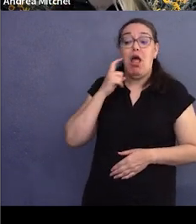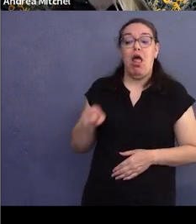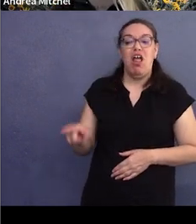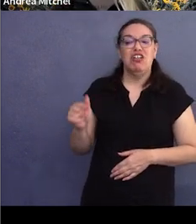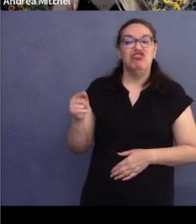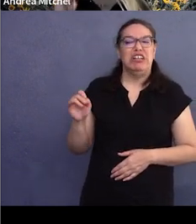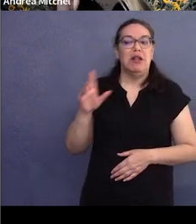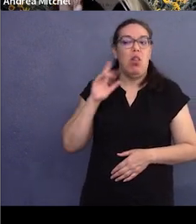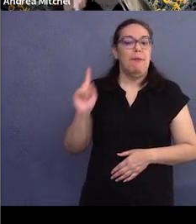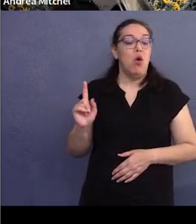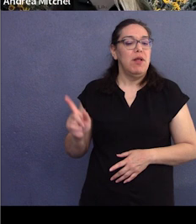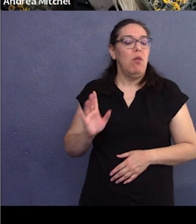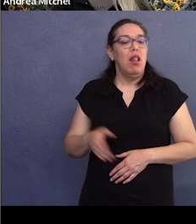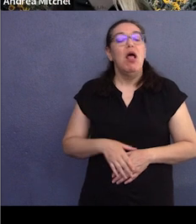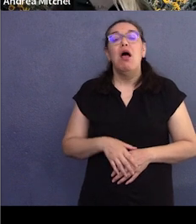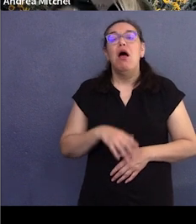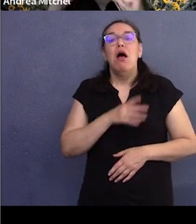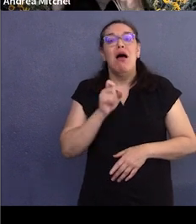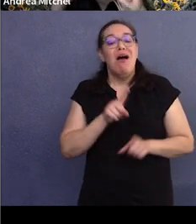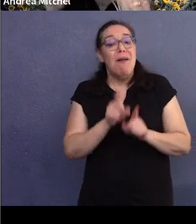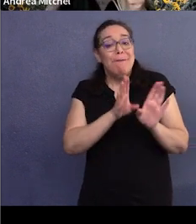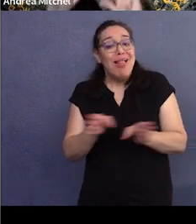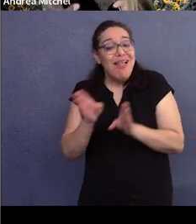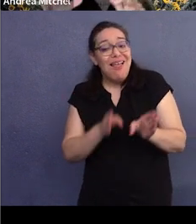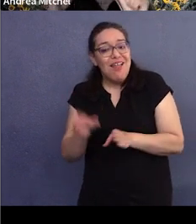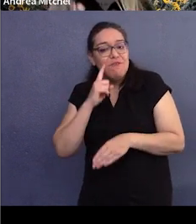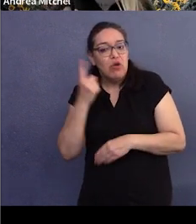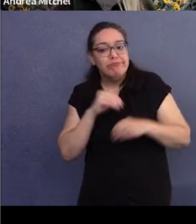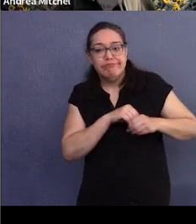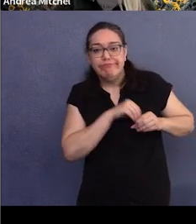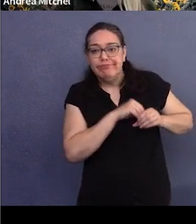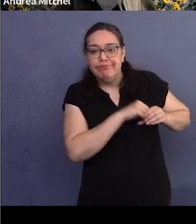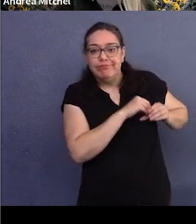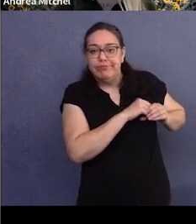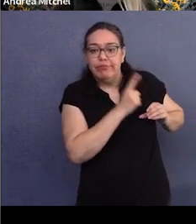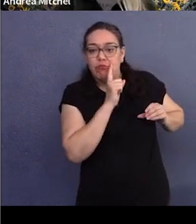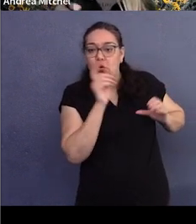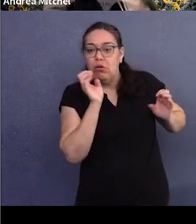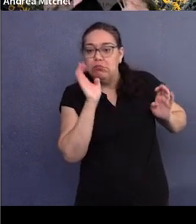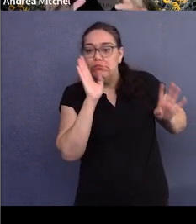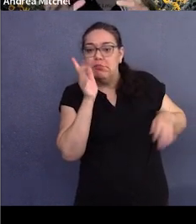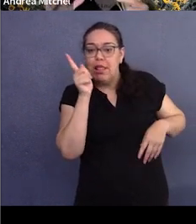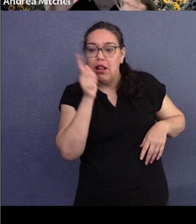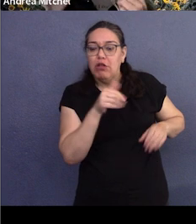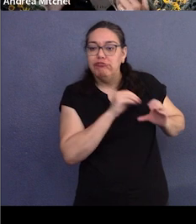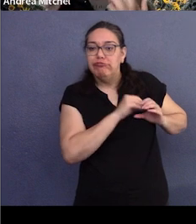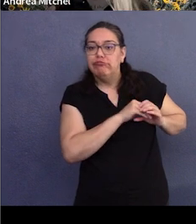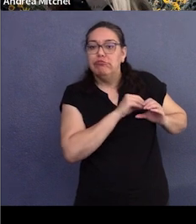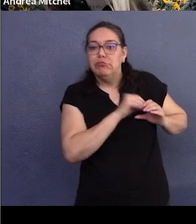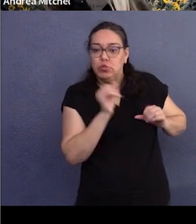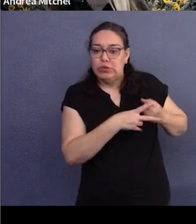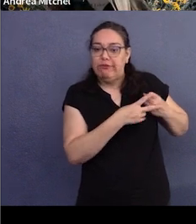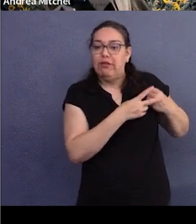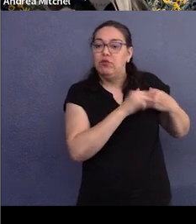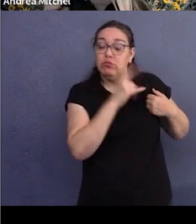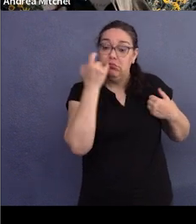in a second. And then also always try to put some away into a rainy day fund where because your ultimate